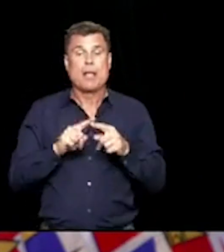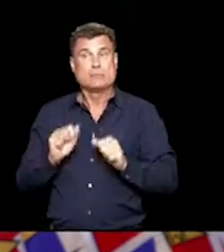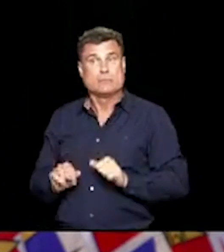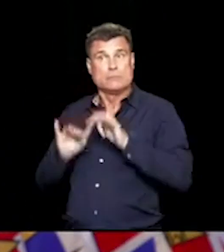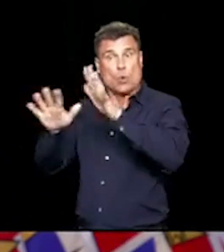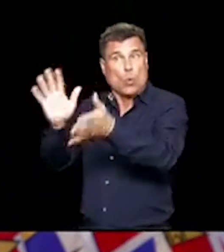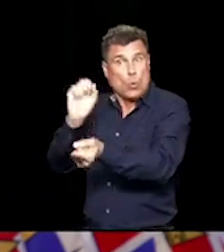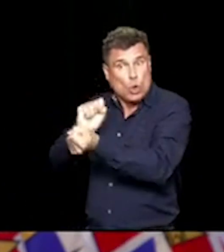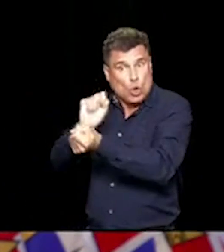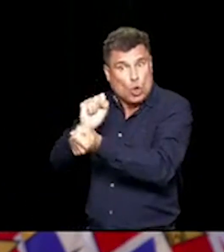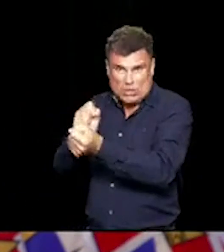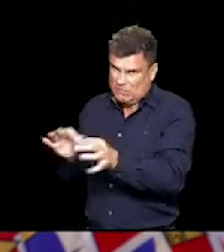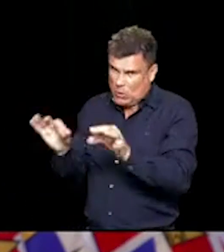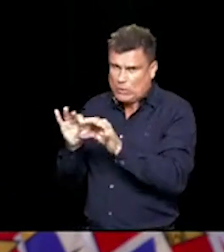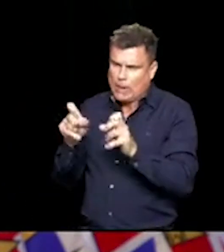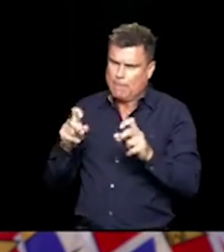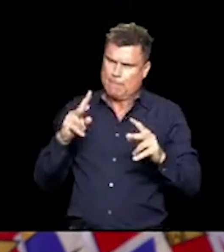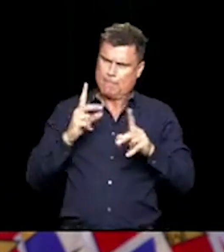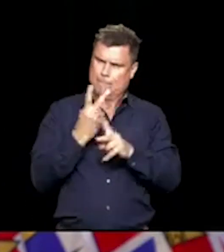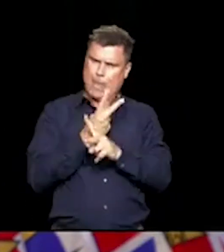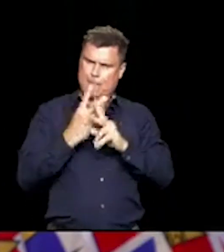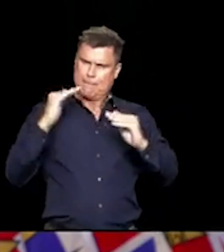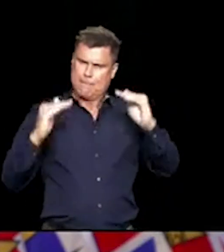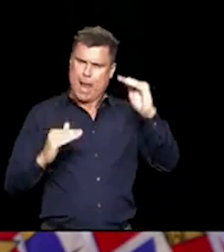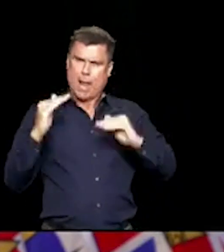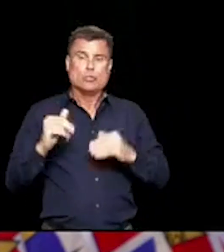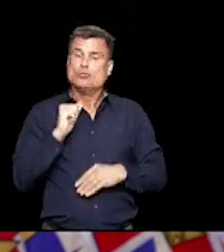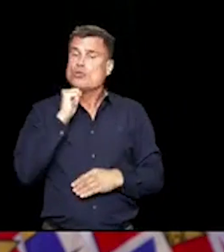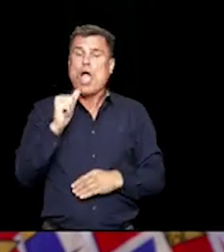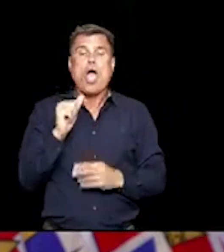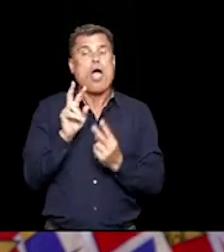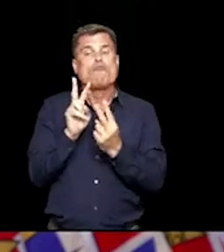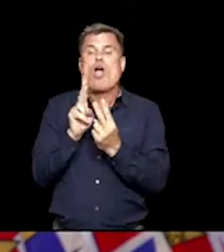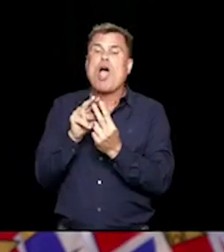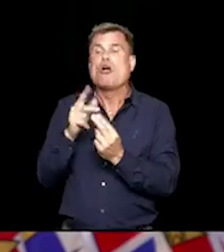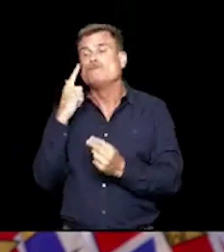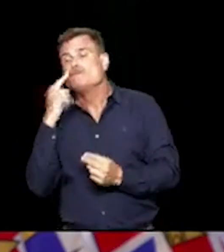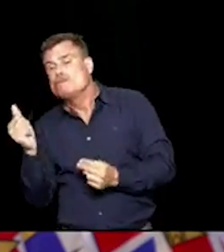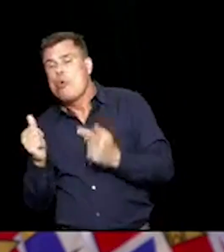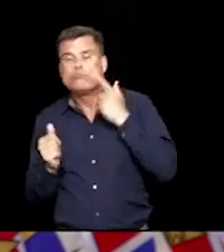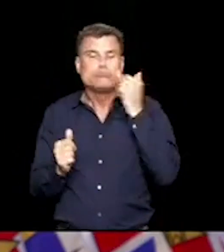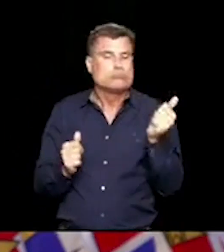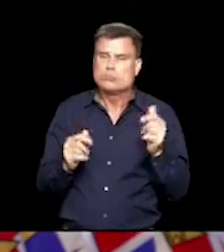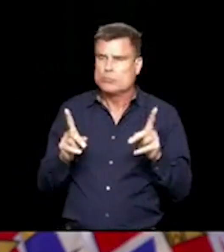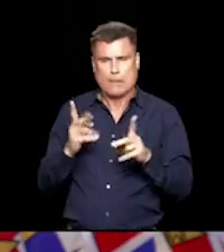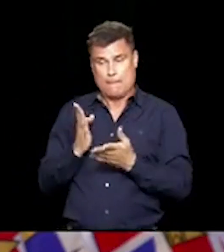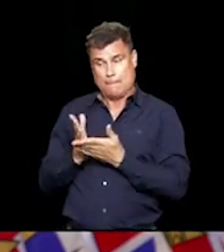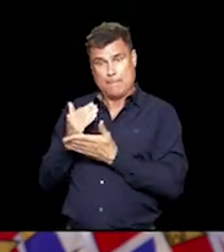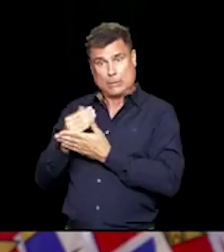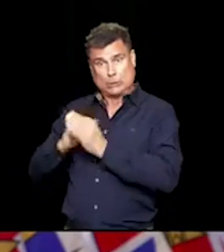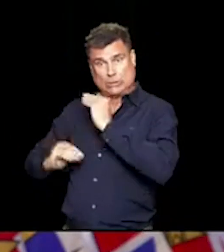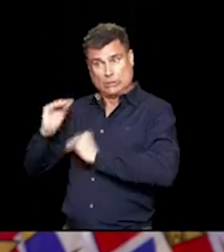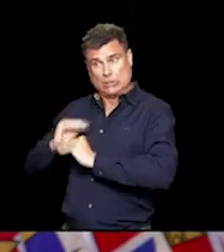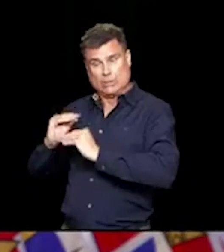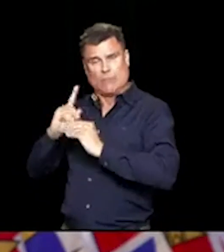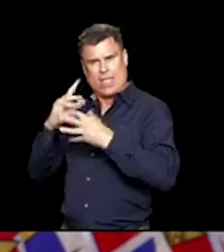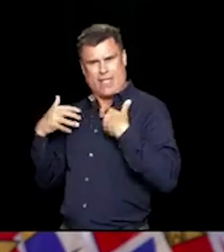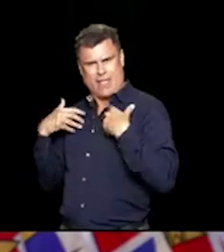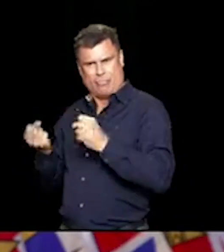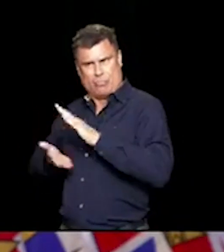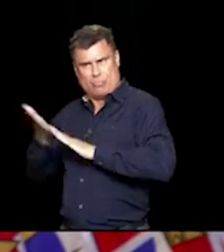our workplace, and having that balance. It's not either or, but we need to have the economic and the health. So